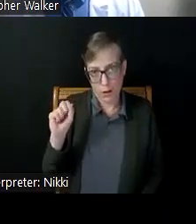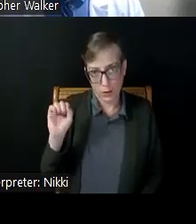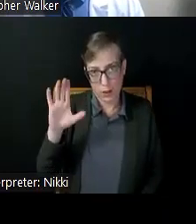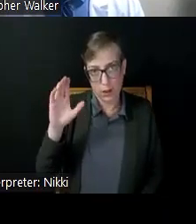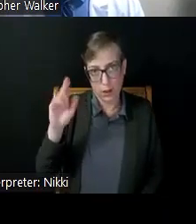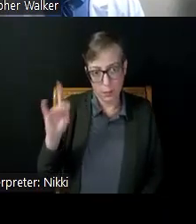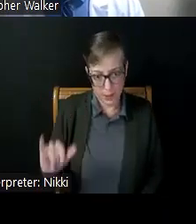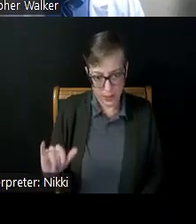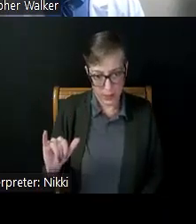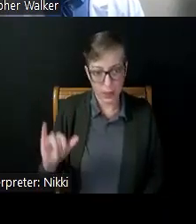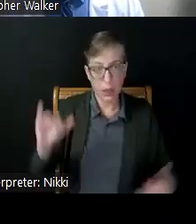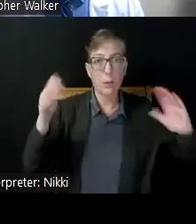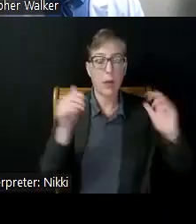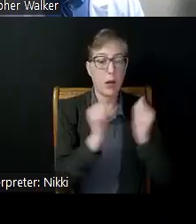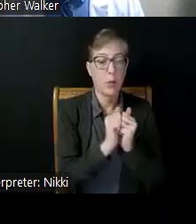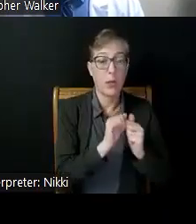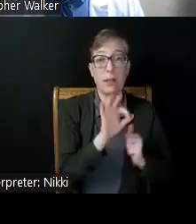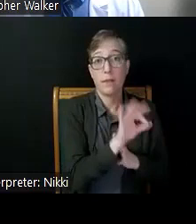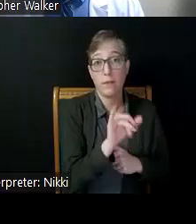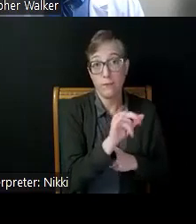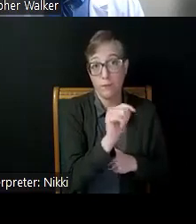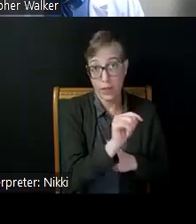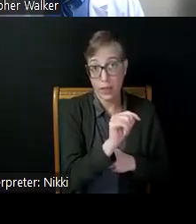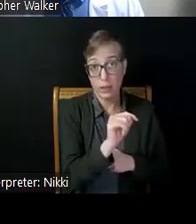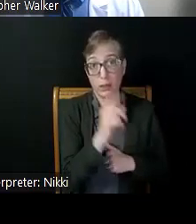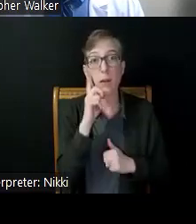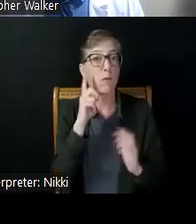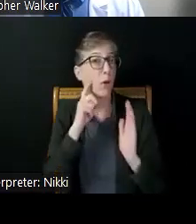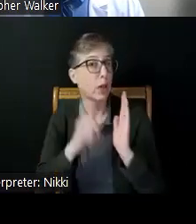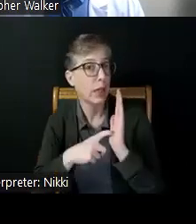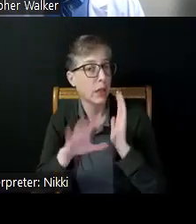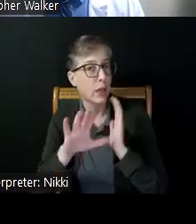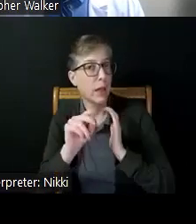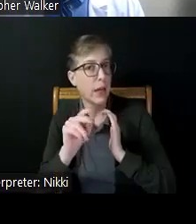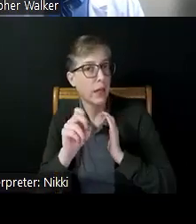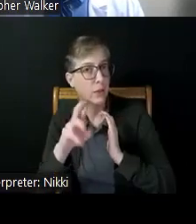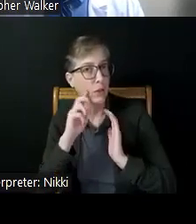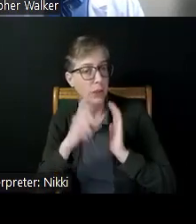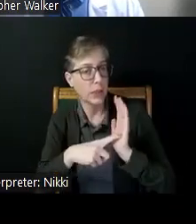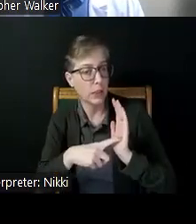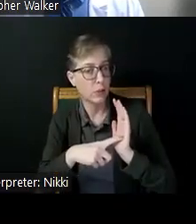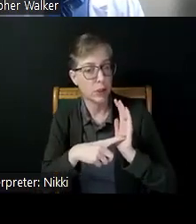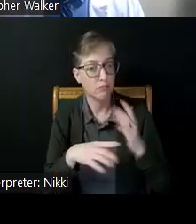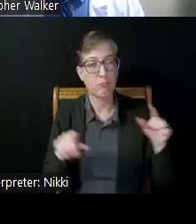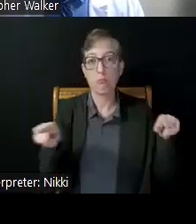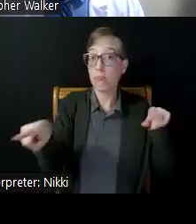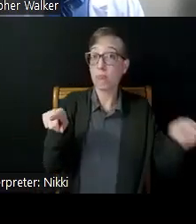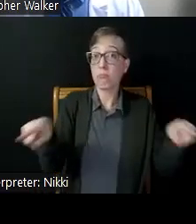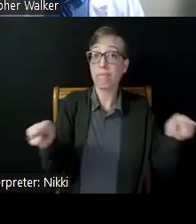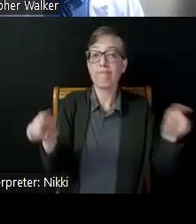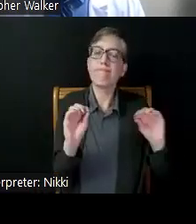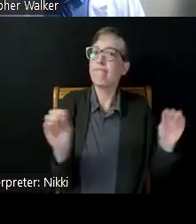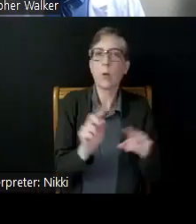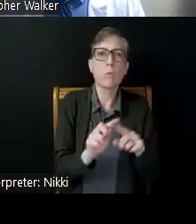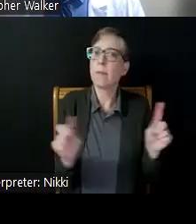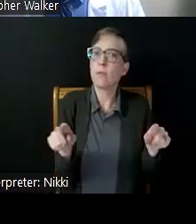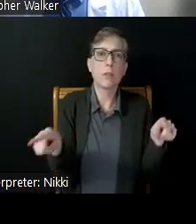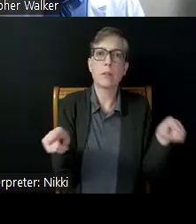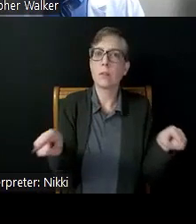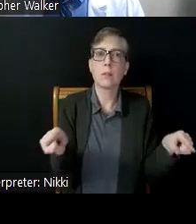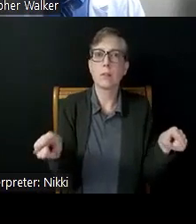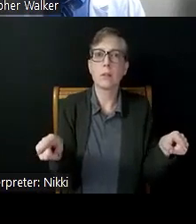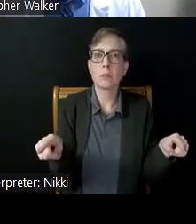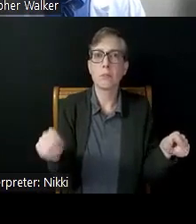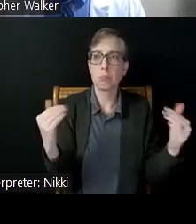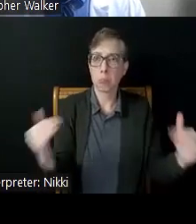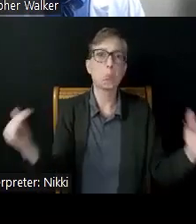cancer, they've essentially found that there's no difference, meaning that the one is just as good